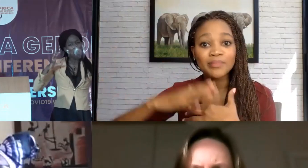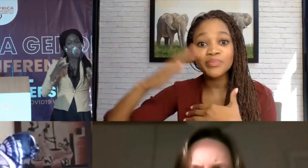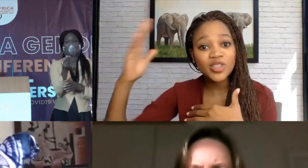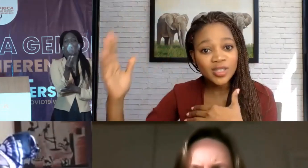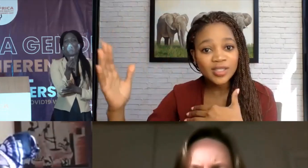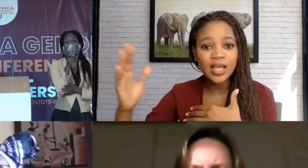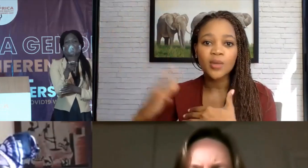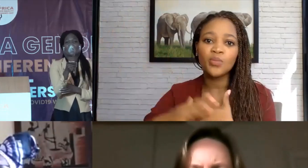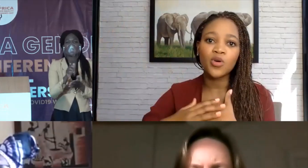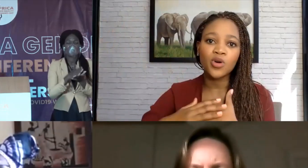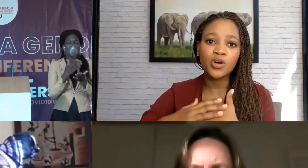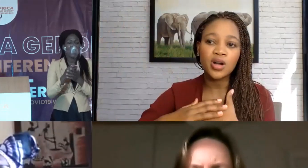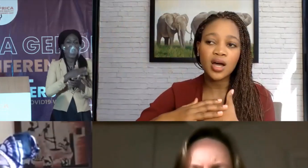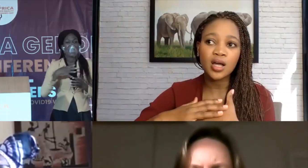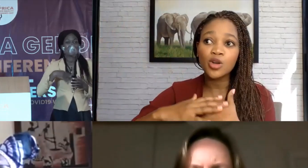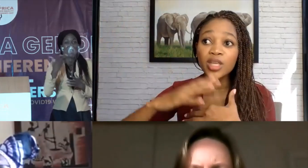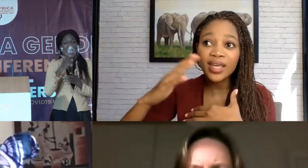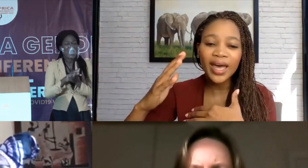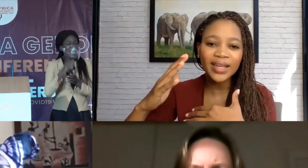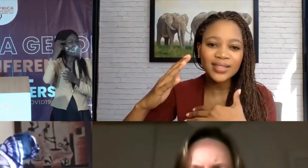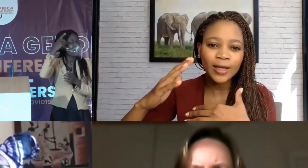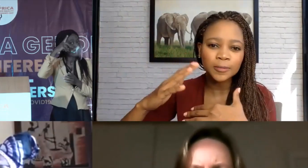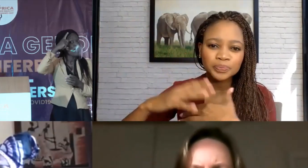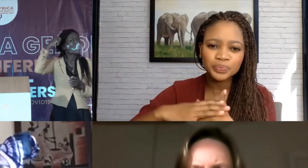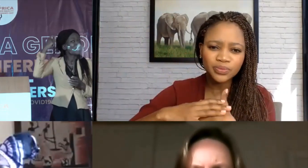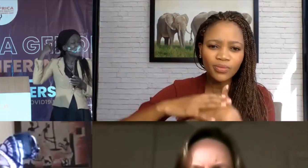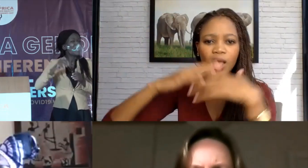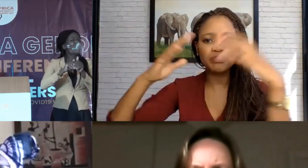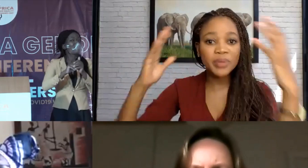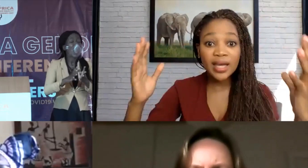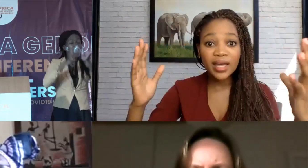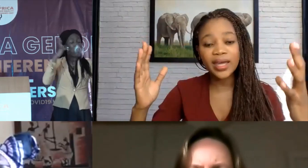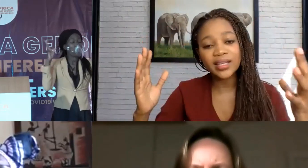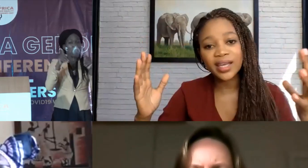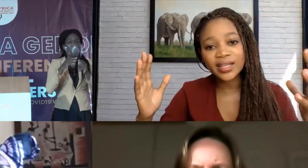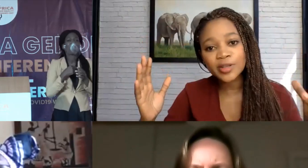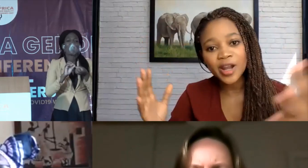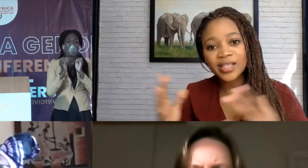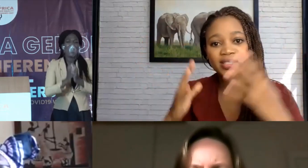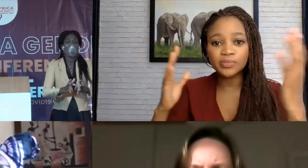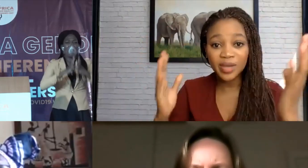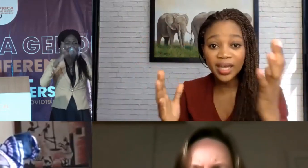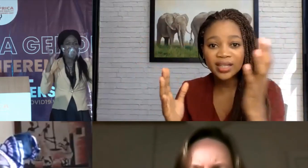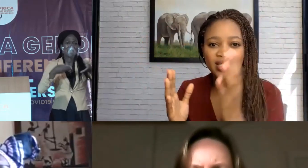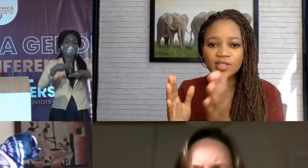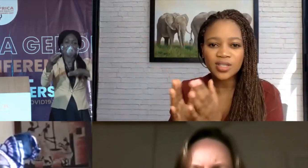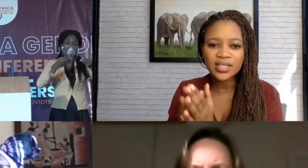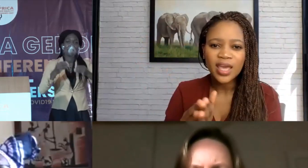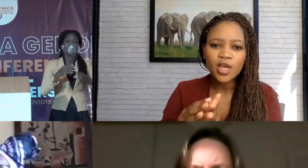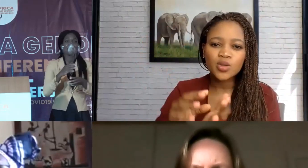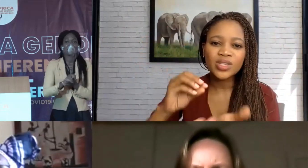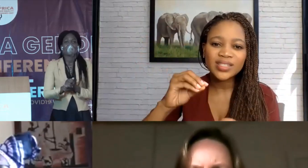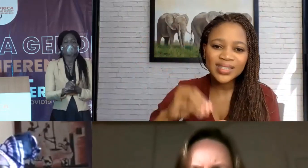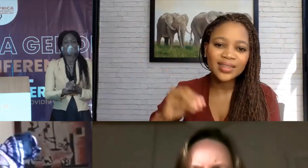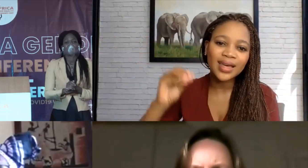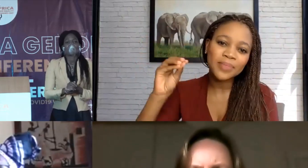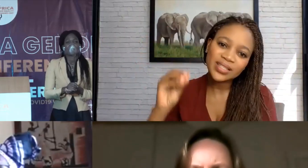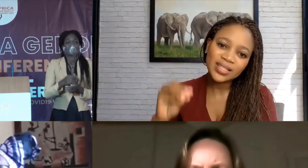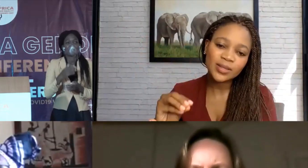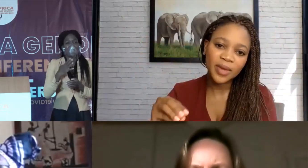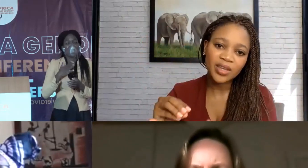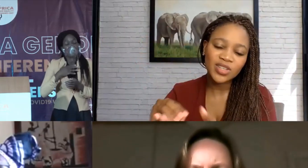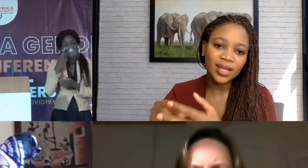are ambitious, more looking at bigger enterprises, bigger industries. So we see